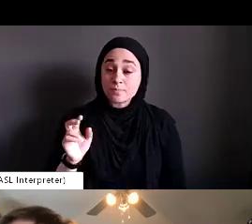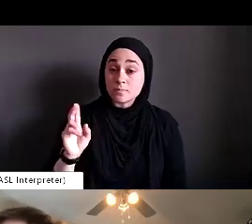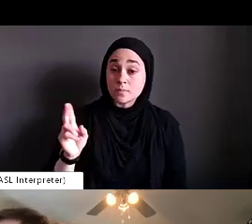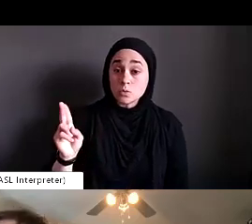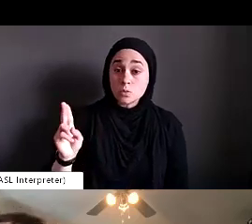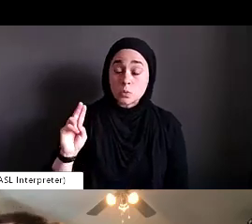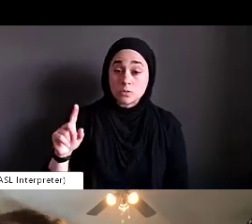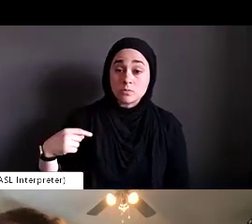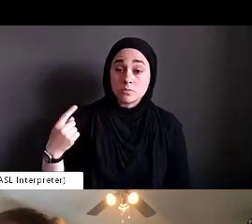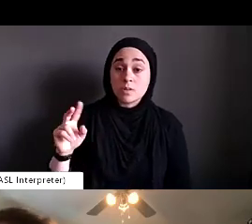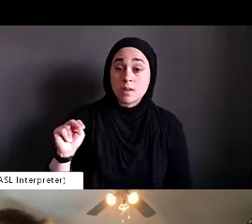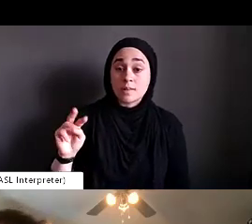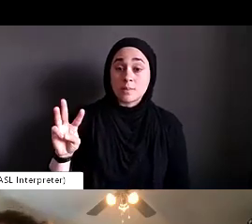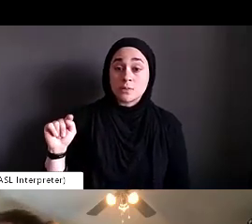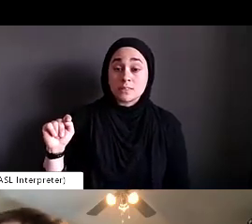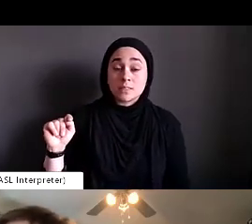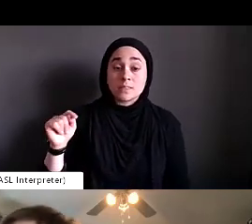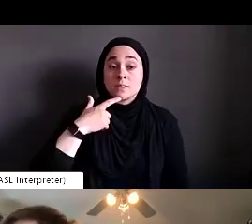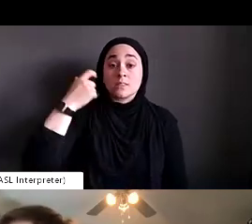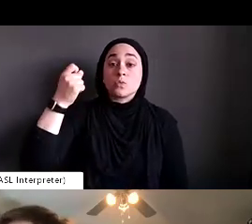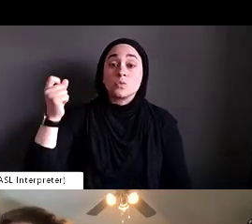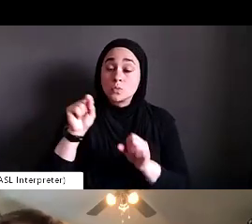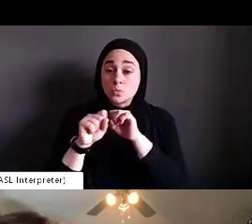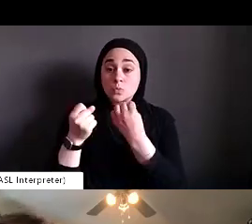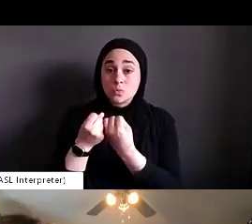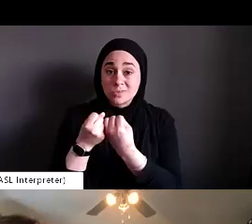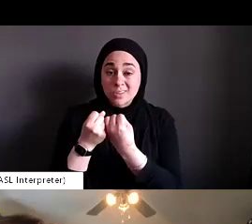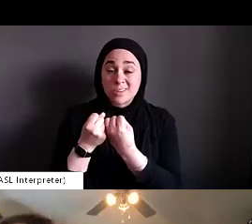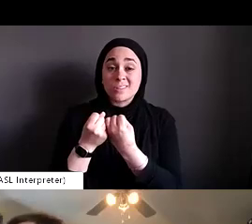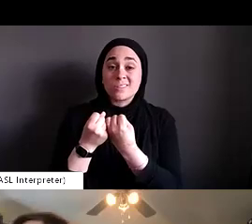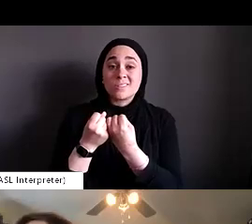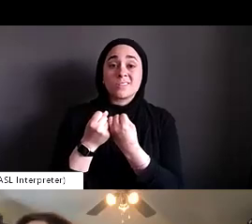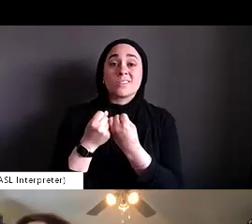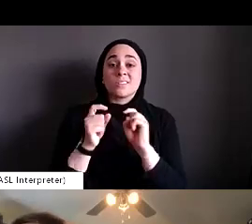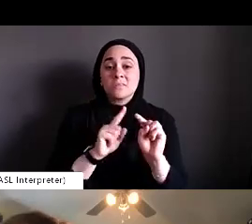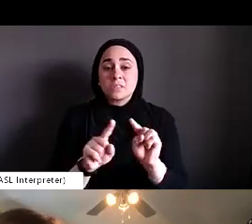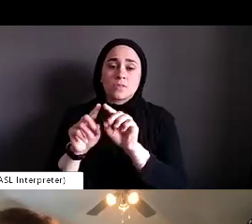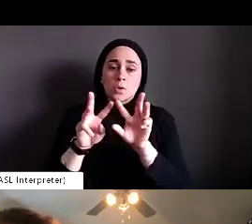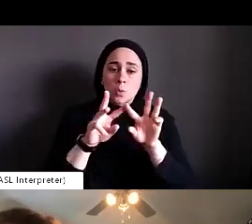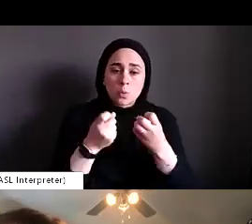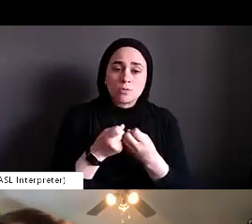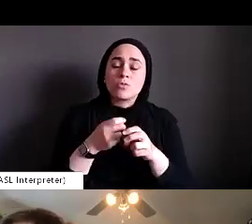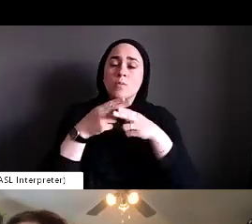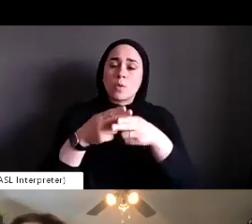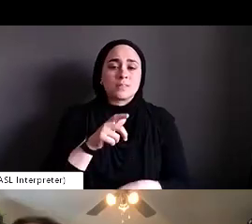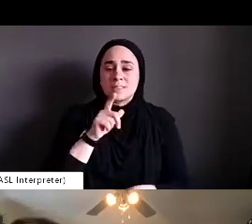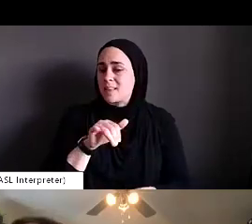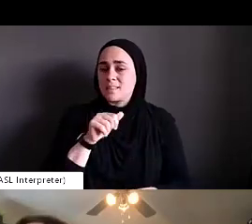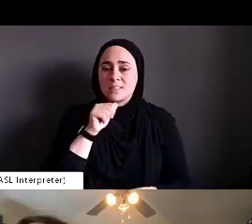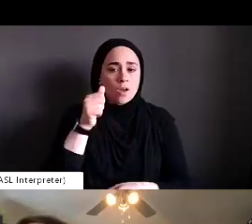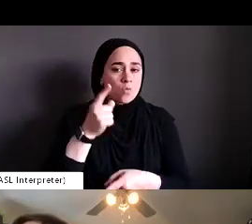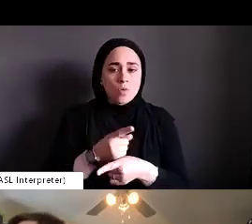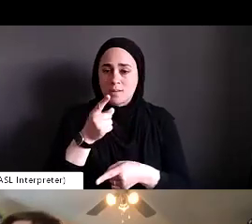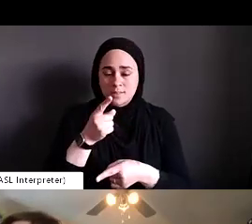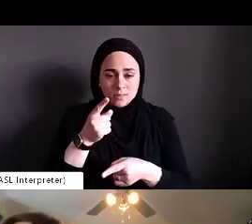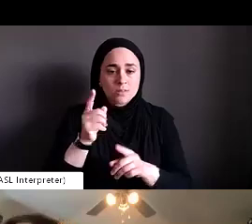Historically, the NWT Senior Society has provided the It's Not Right workshops across the NWT. However, with 1